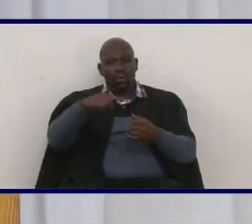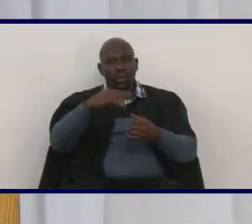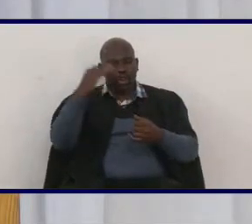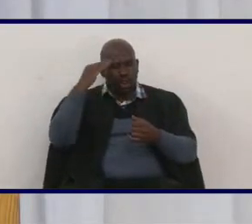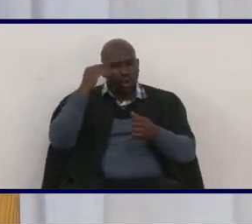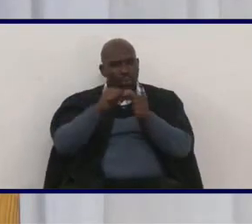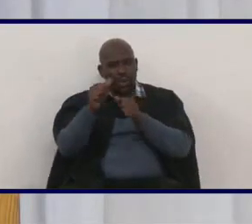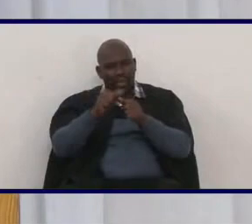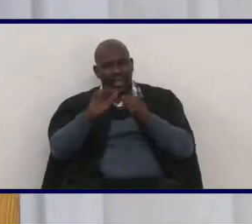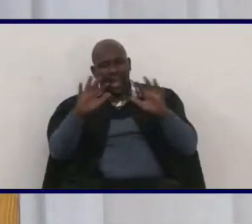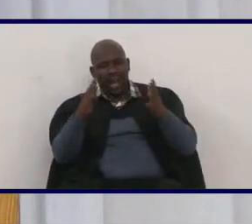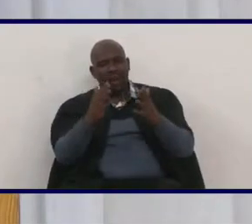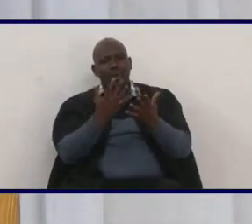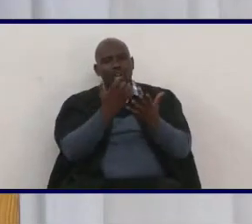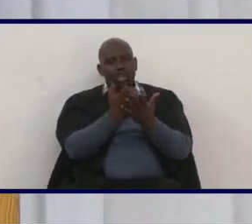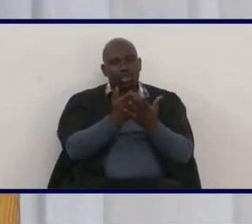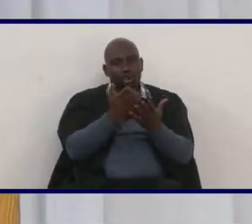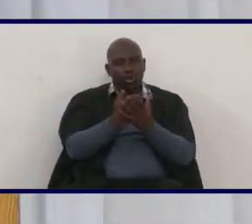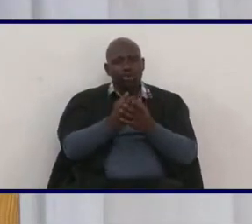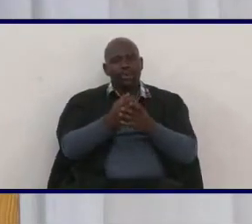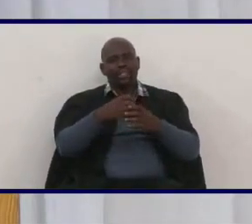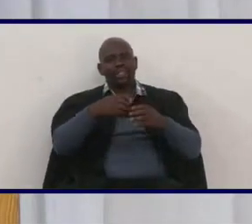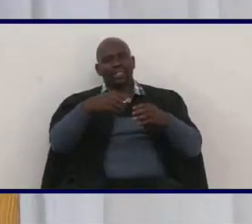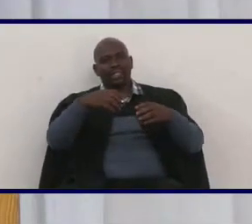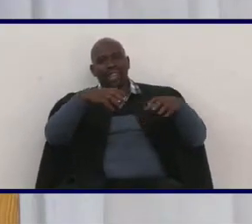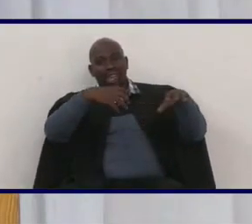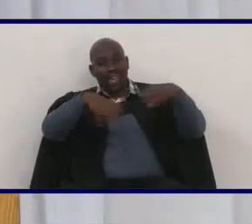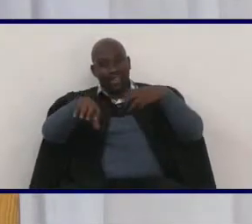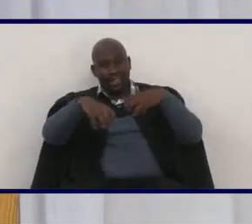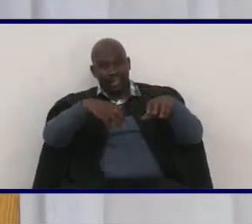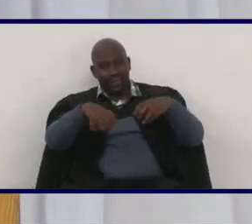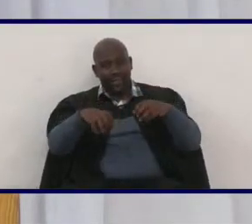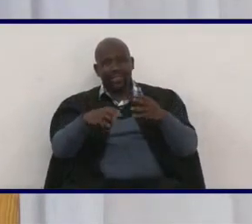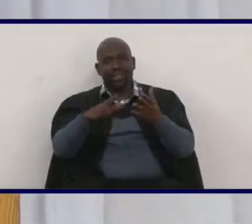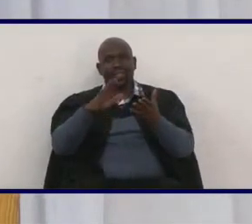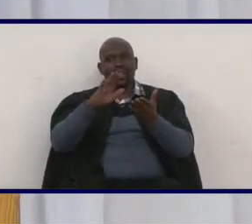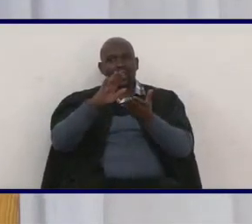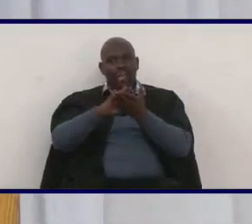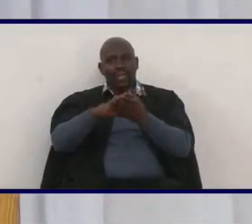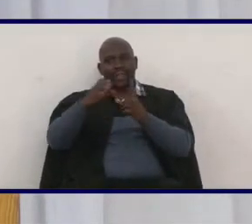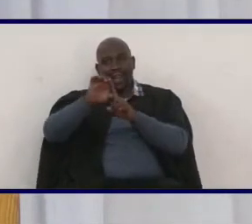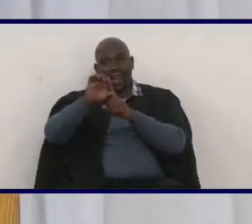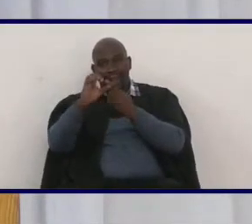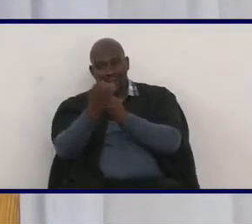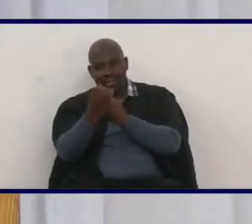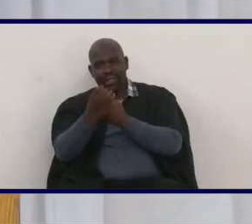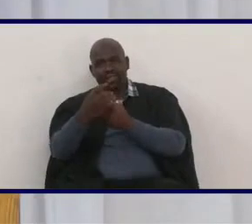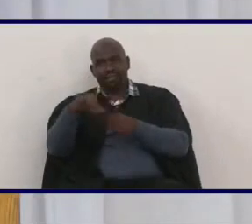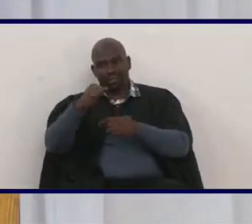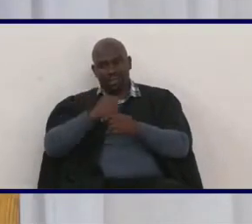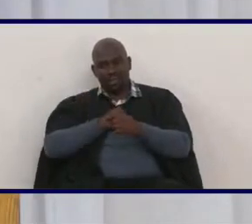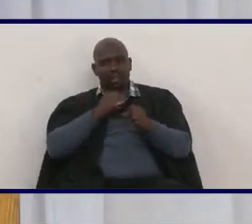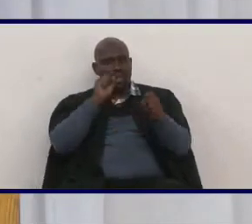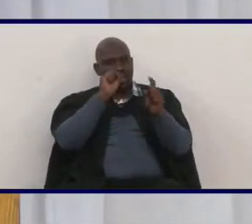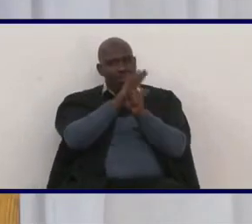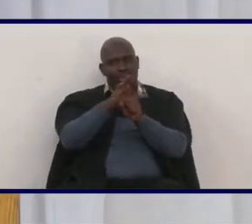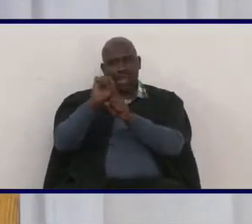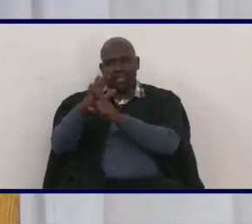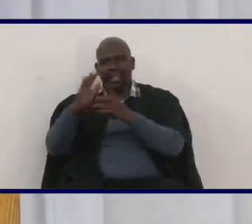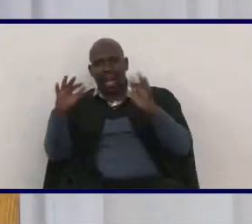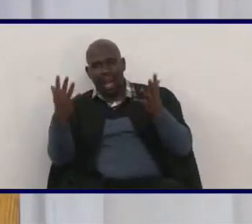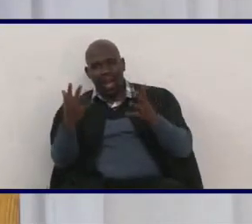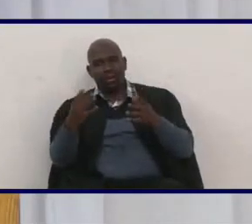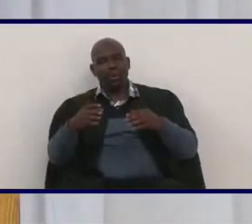extractive cultures, together with predatory modes of accumulation, are impacting the survival of life on